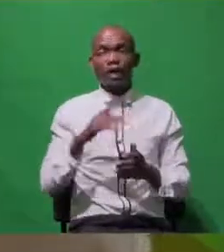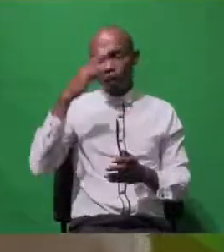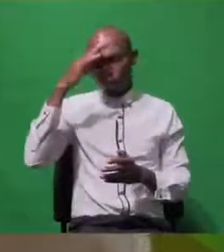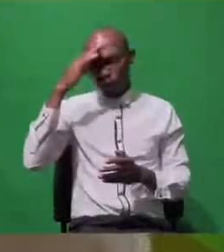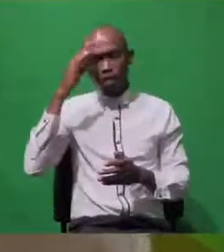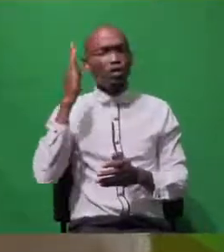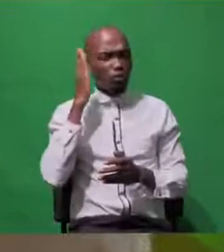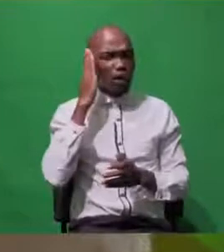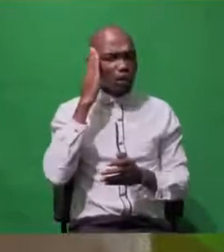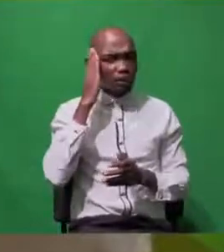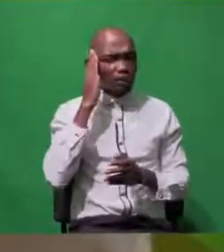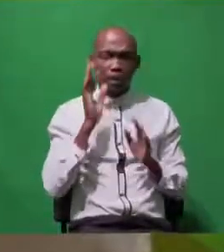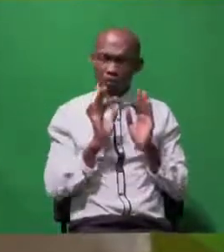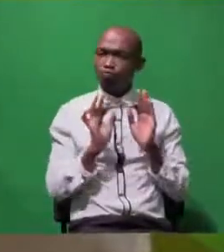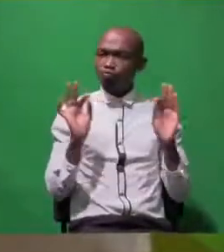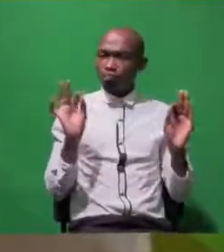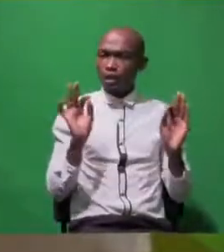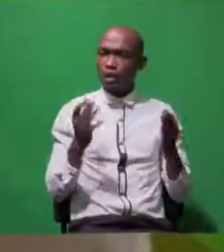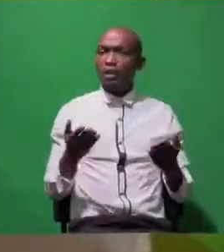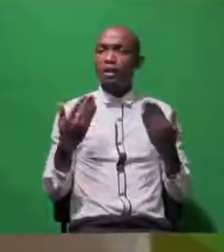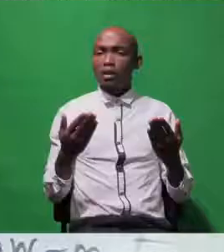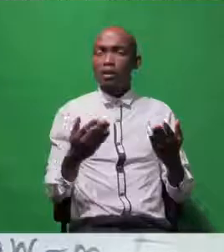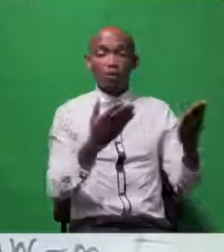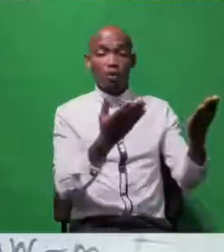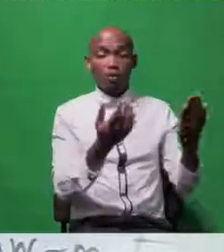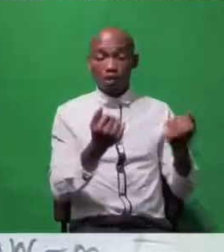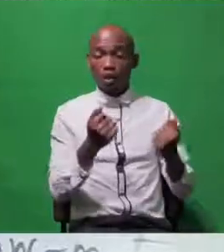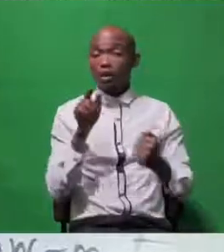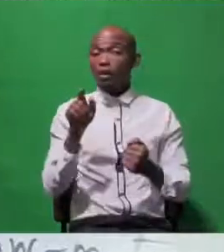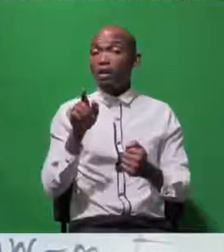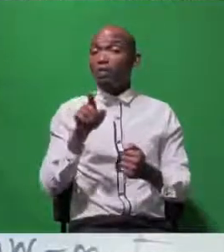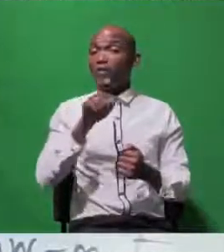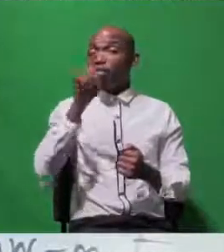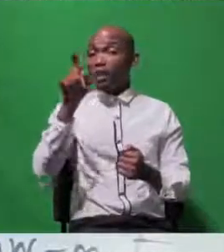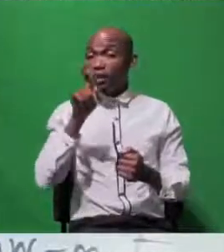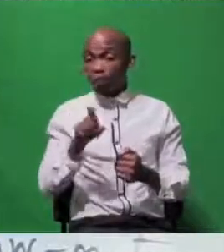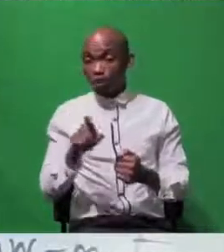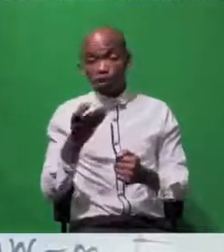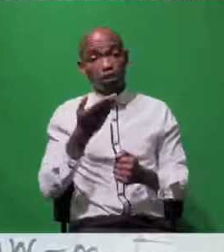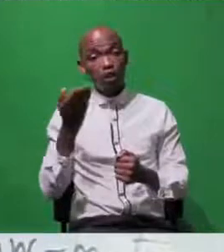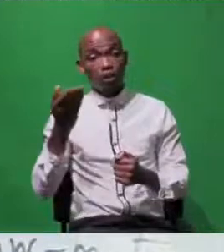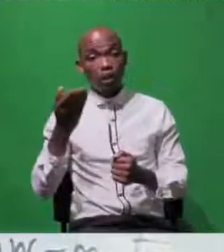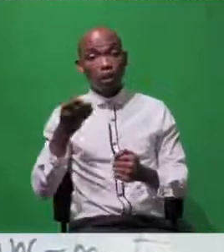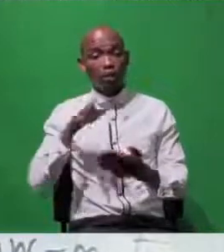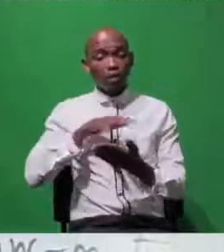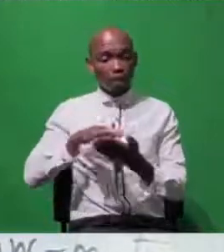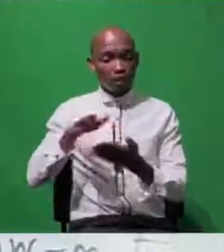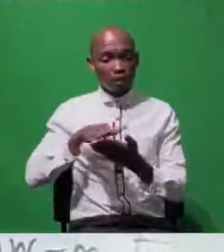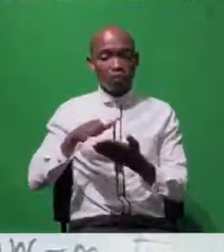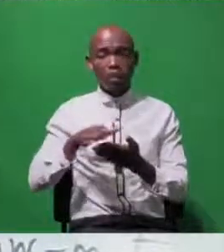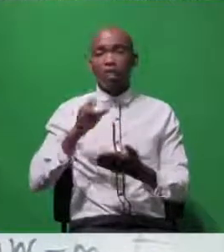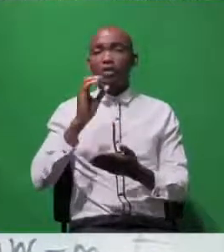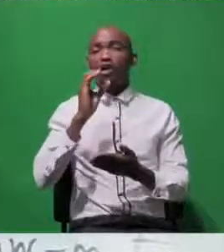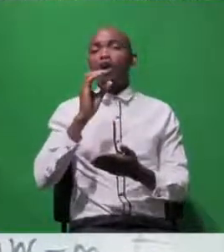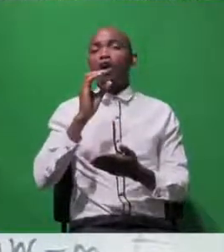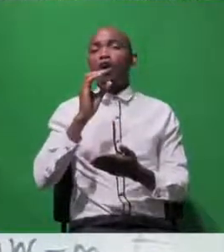have understood, and you are now able, when you find a question, explain the objectives of